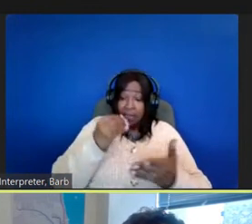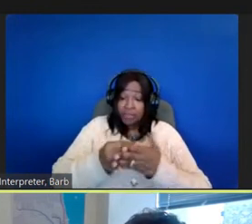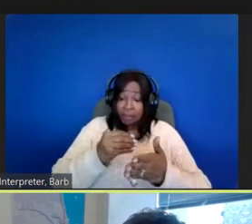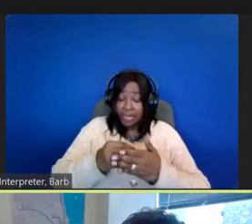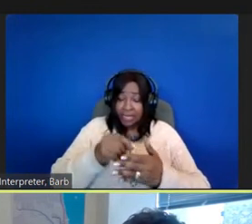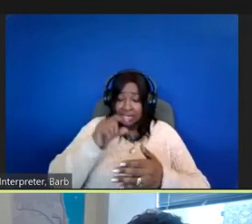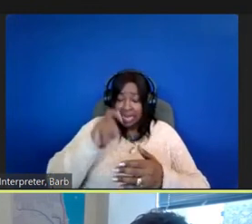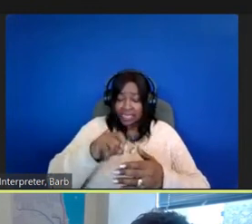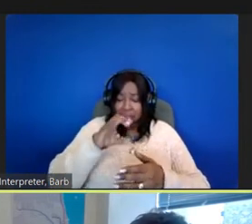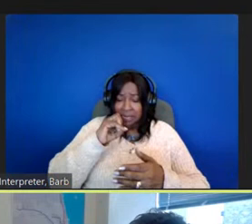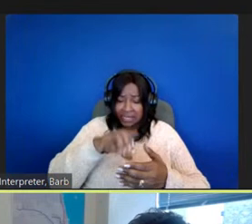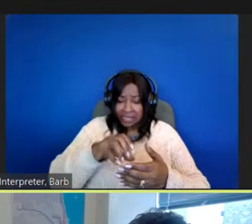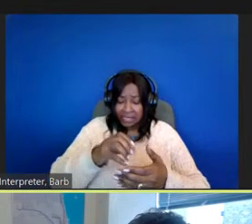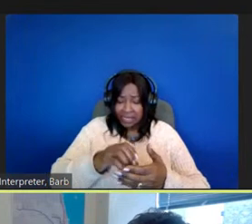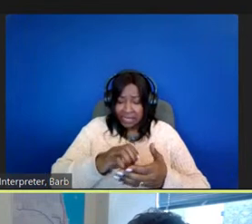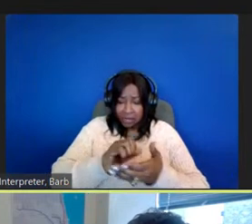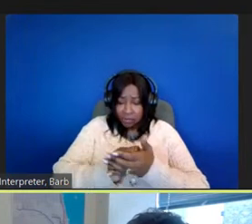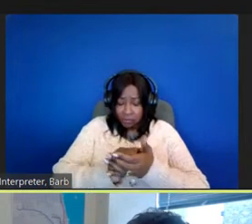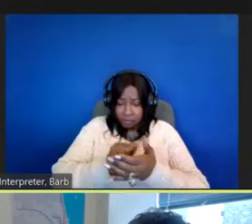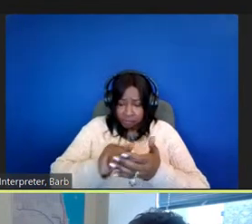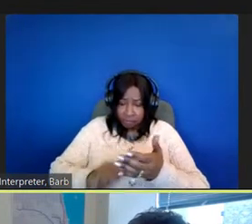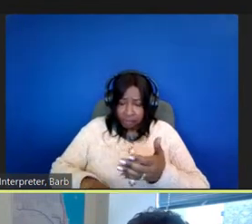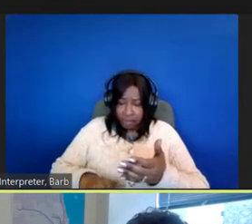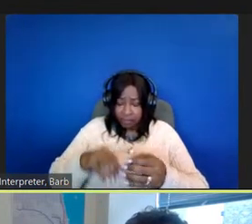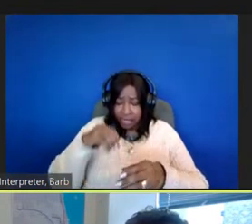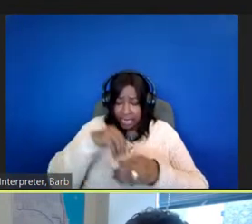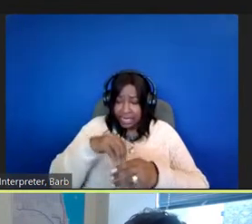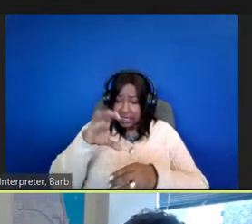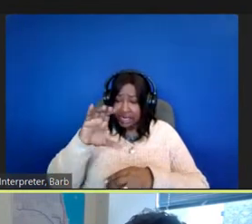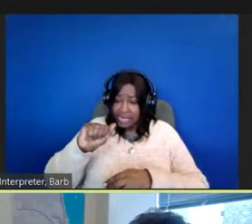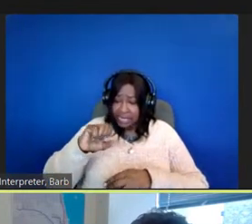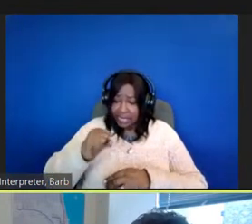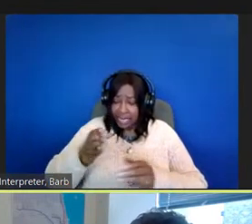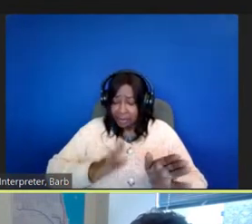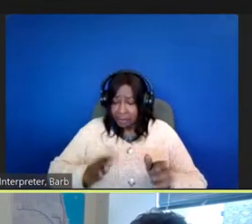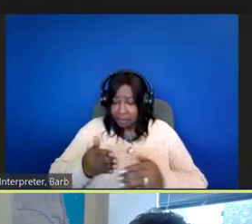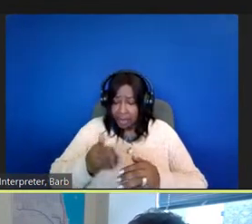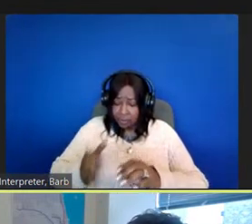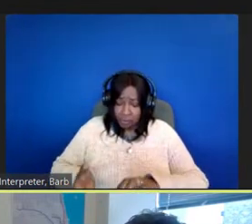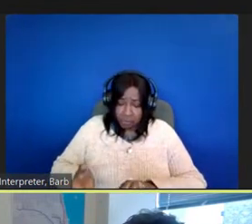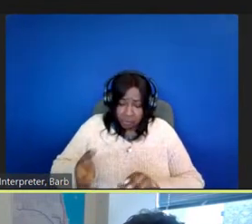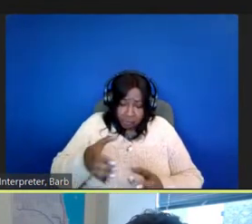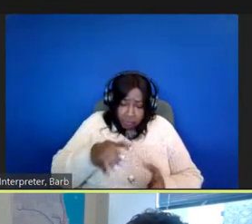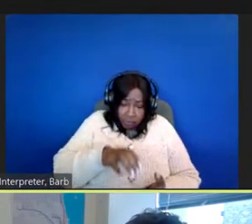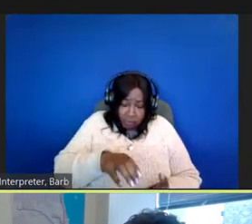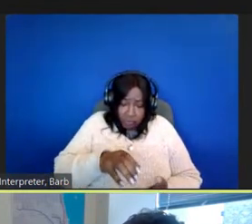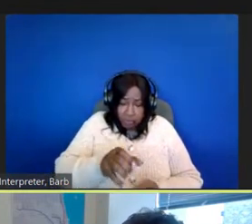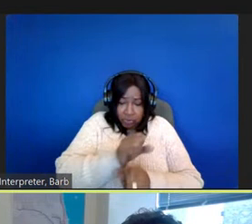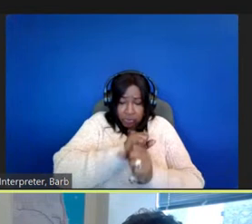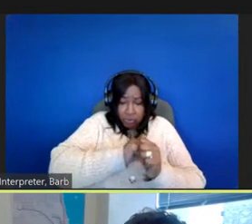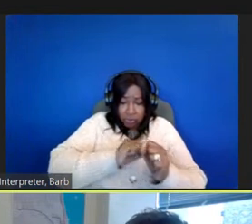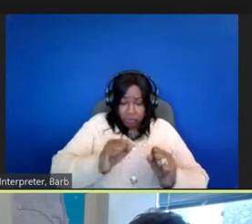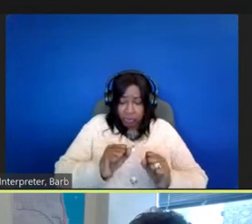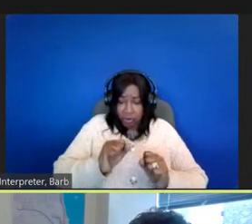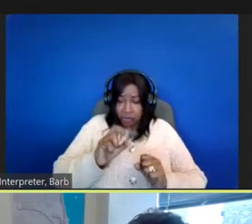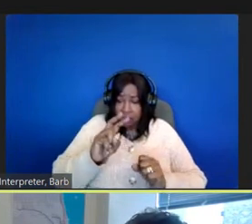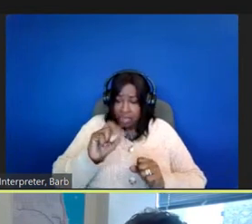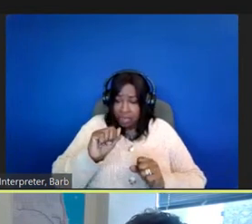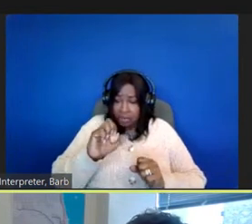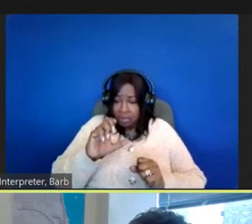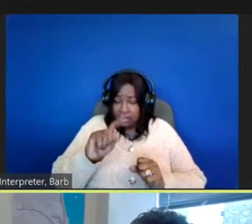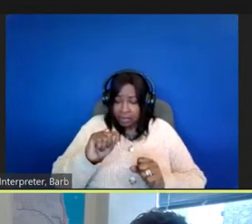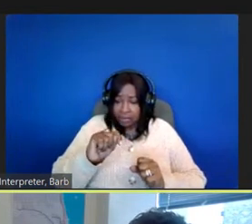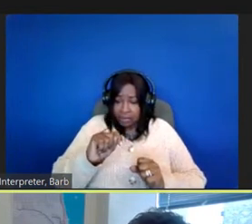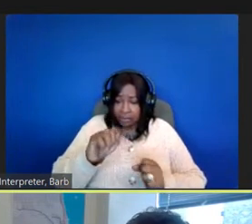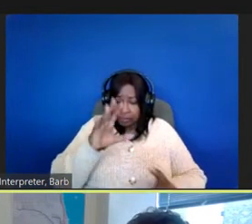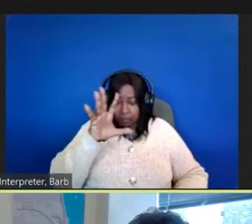taken out of the bus in a cash box, dumped into a secure vault, consolidated from